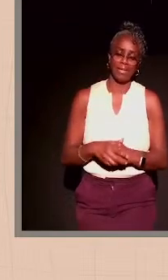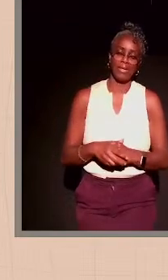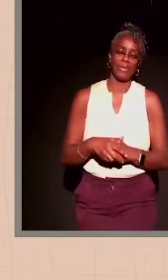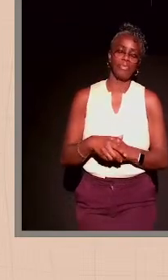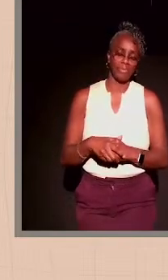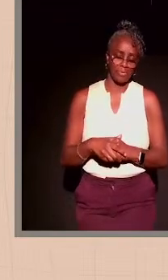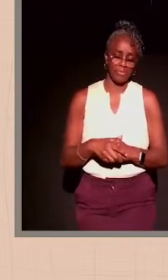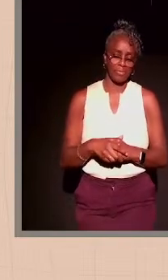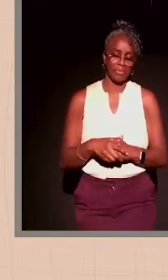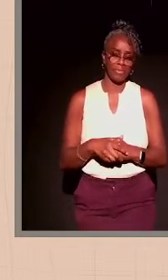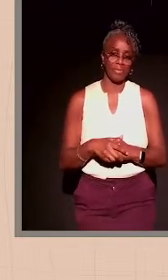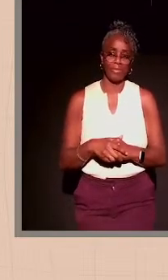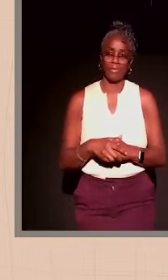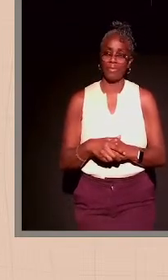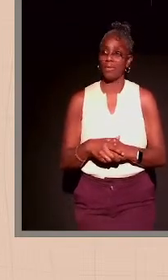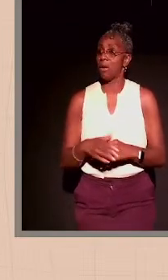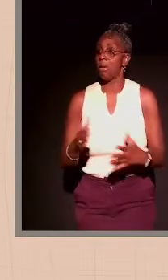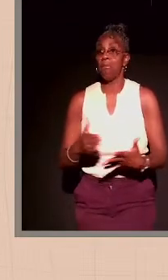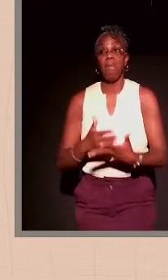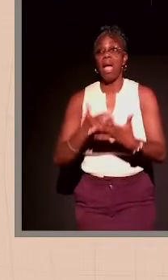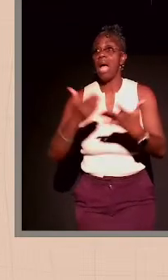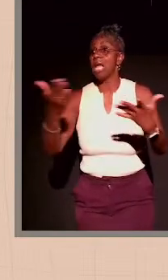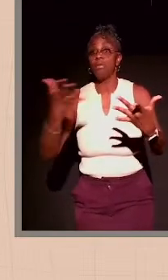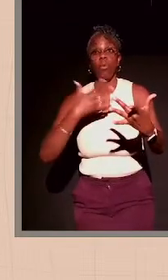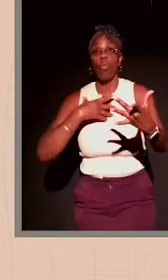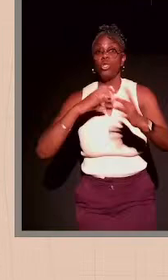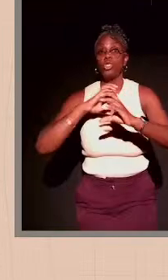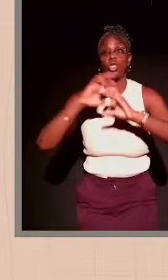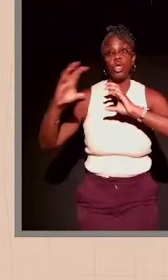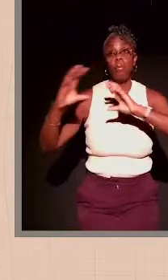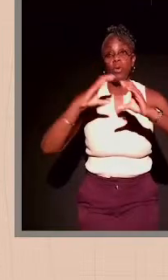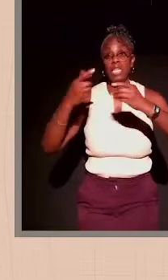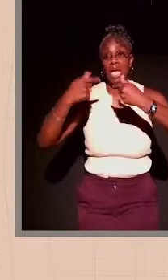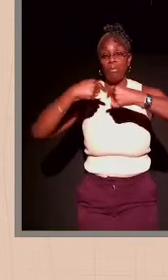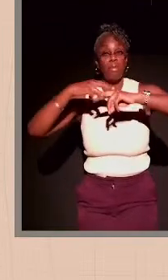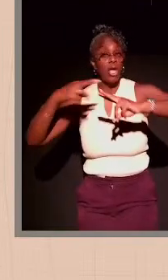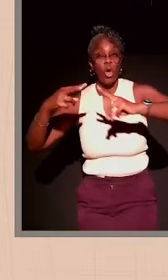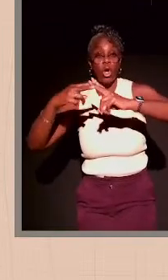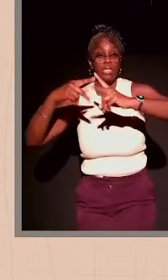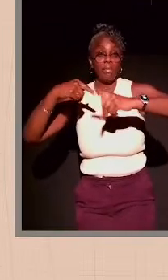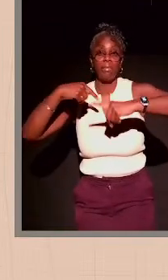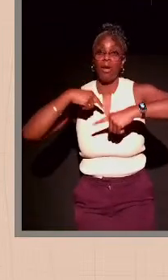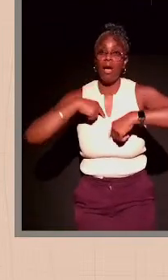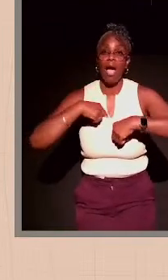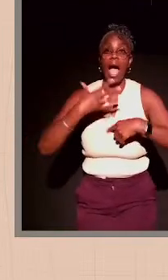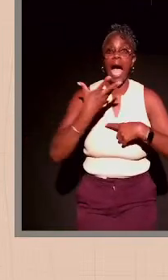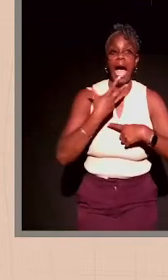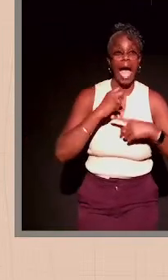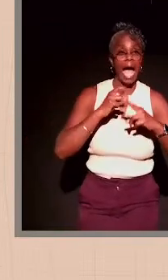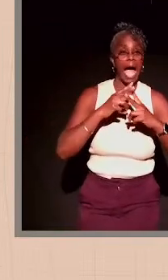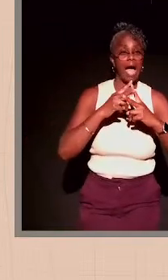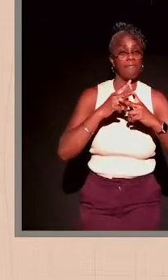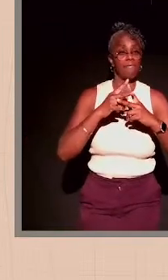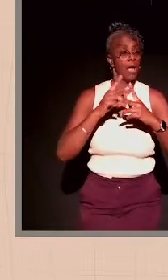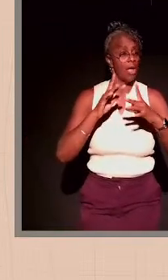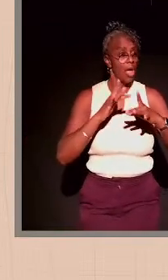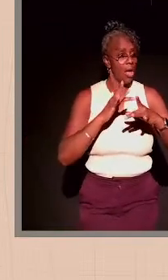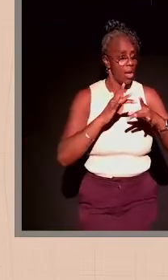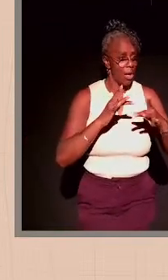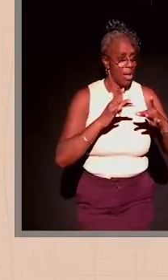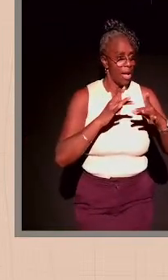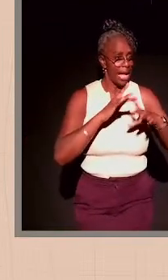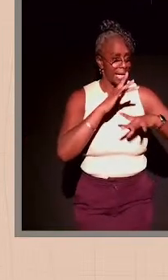If there is anyone who would like to communicate with me, I have a Bandcamp site which includes an